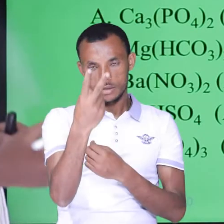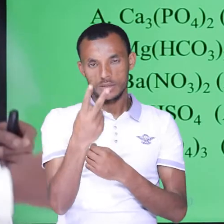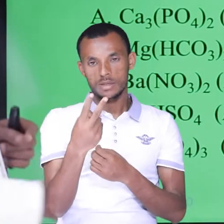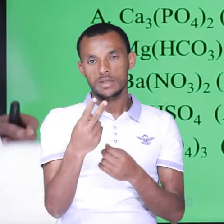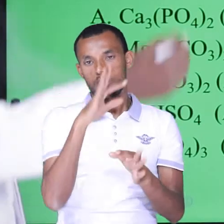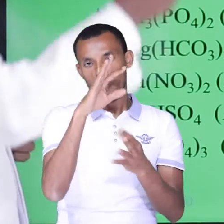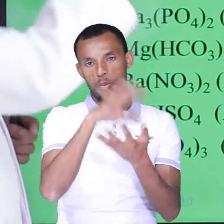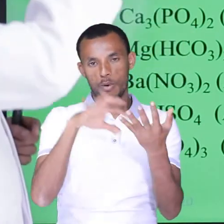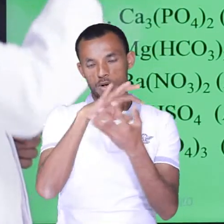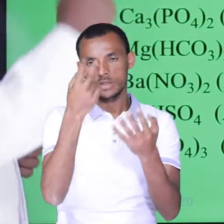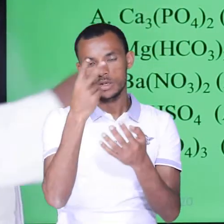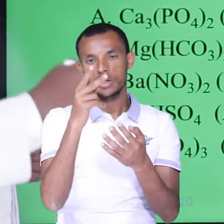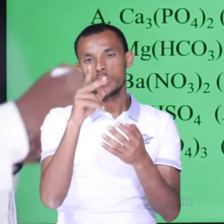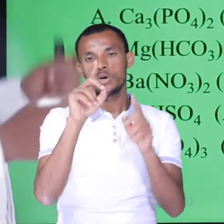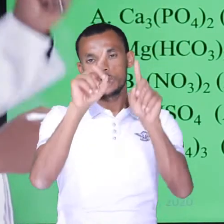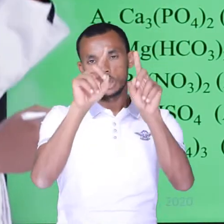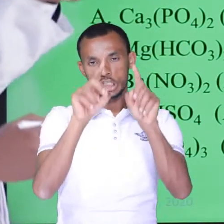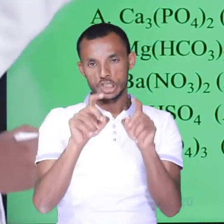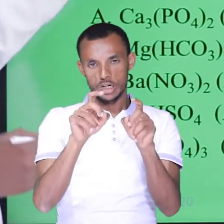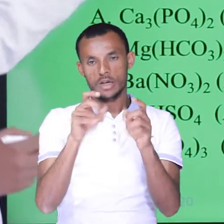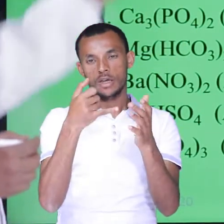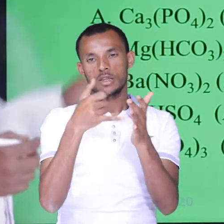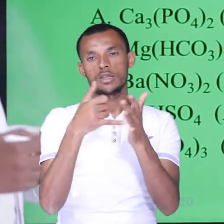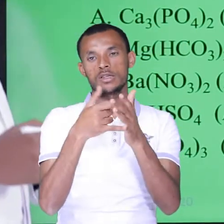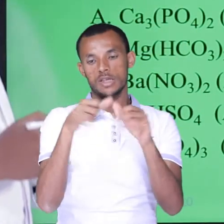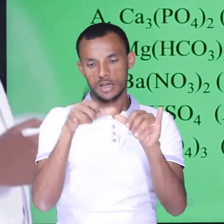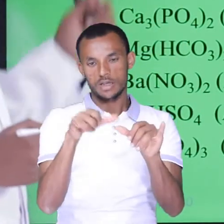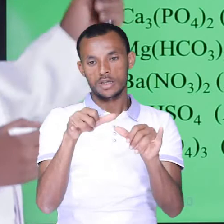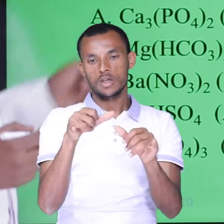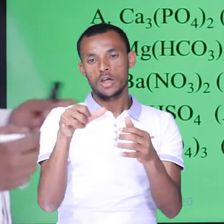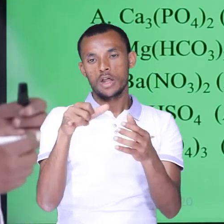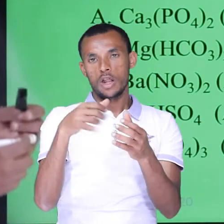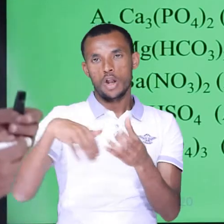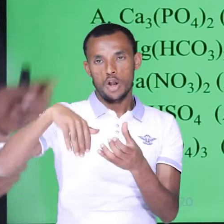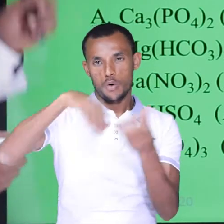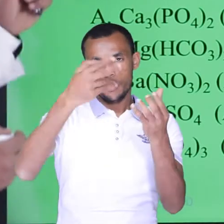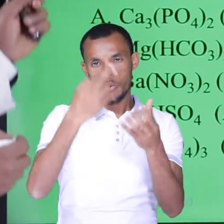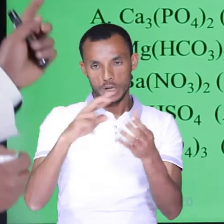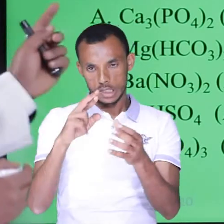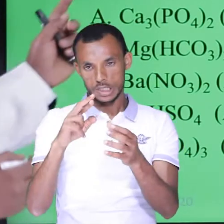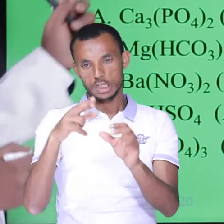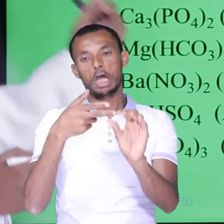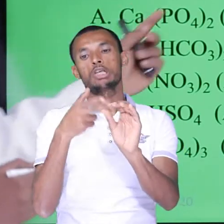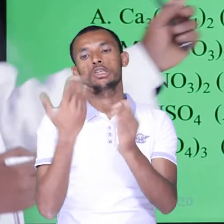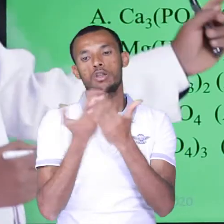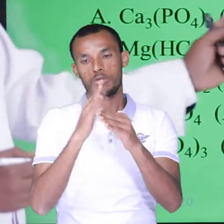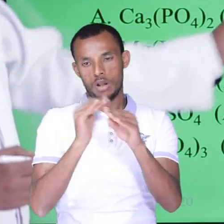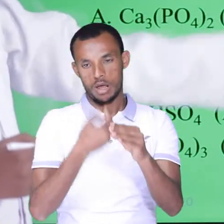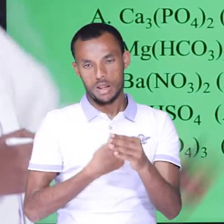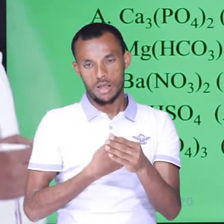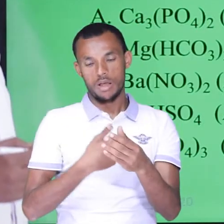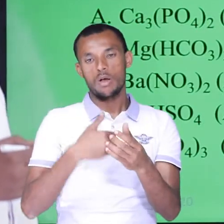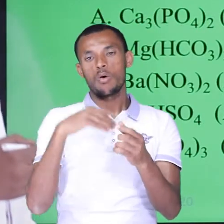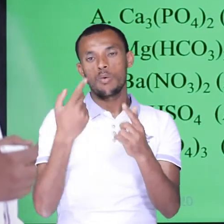a compound, you have to check whether they can exist in liquid or gaseous forms. And the second one is calculate